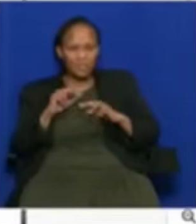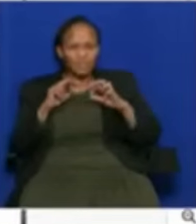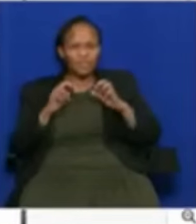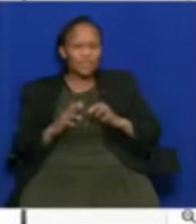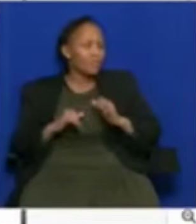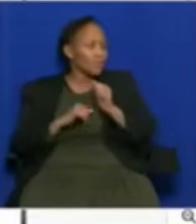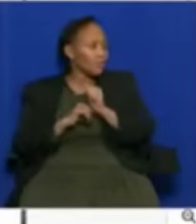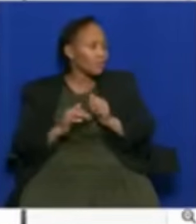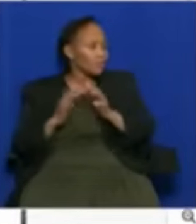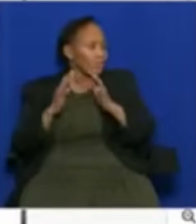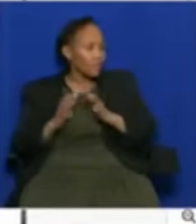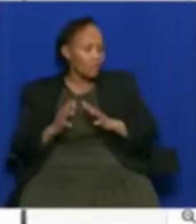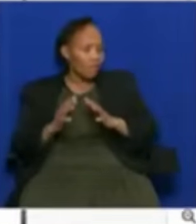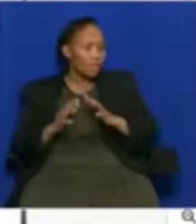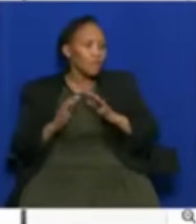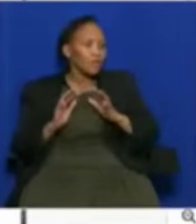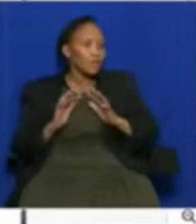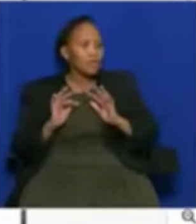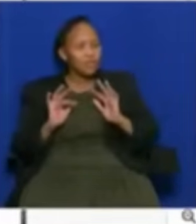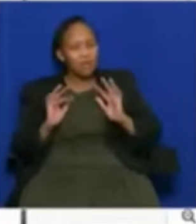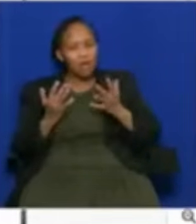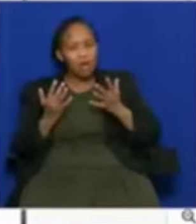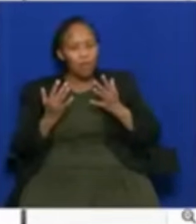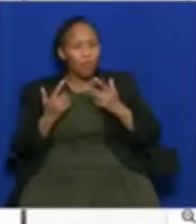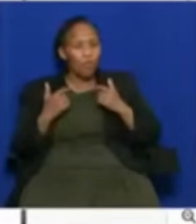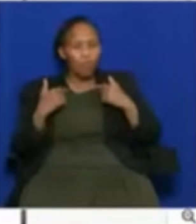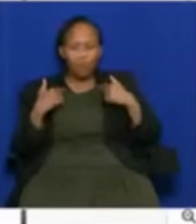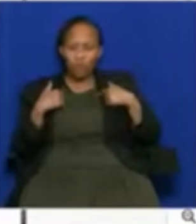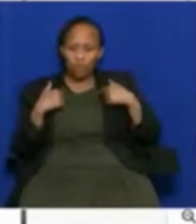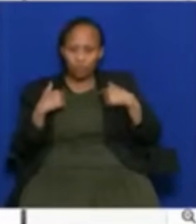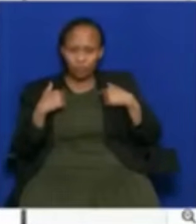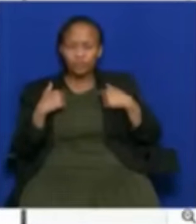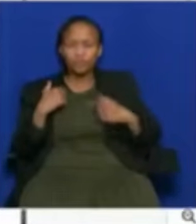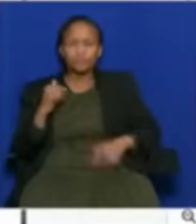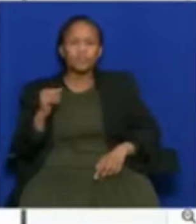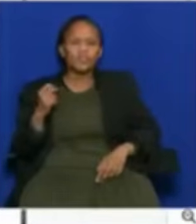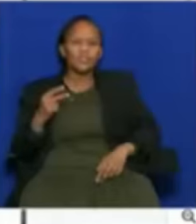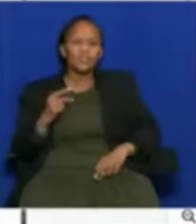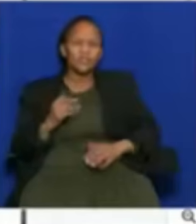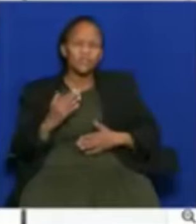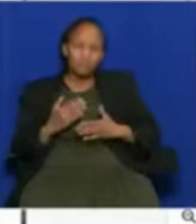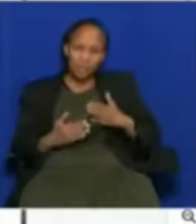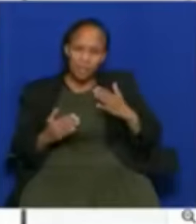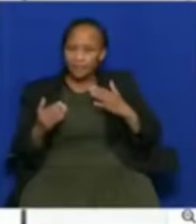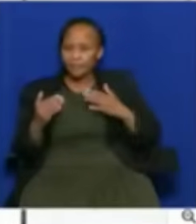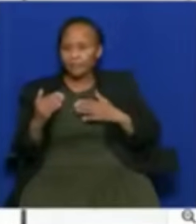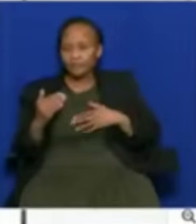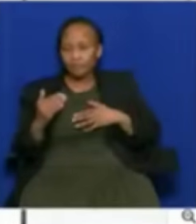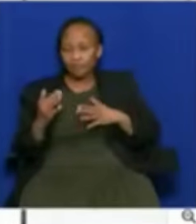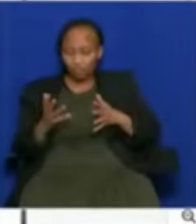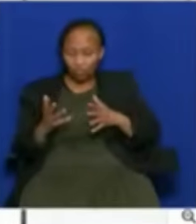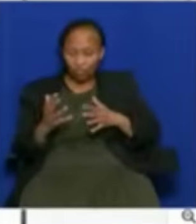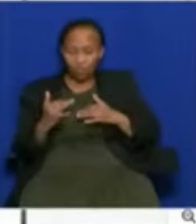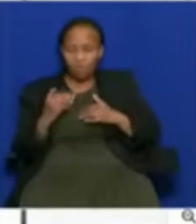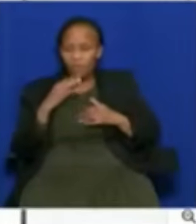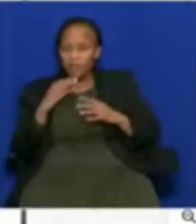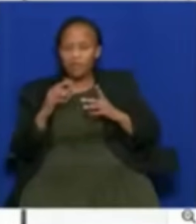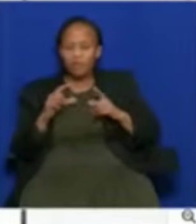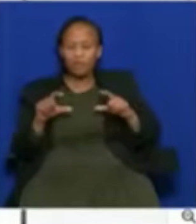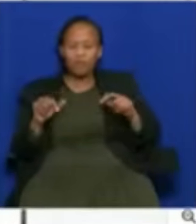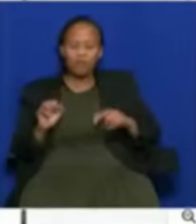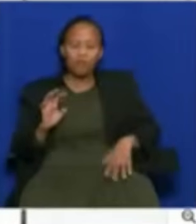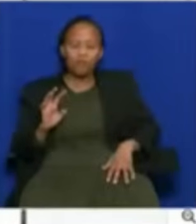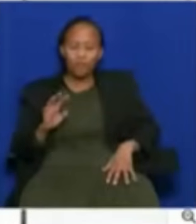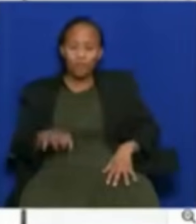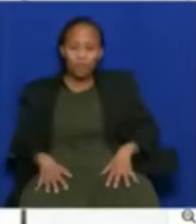how the second part we're looking at 4 Chair Commissioners came in. So